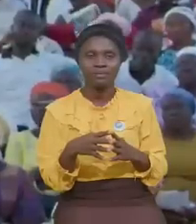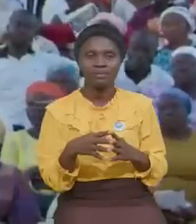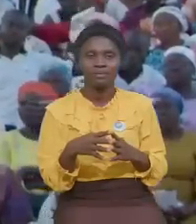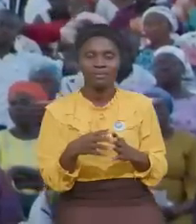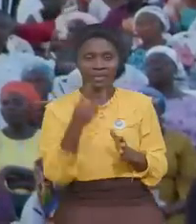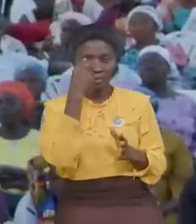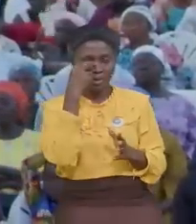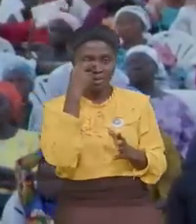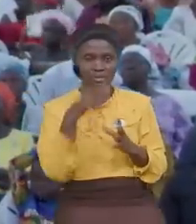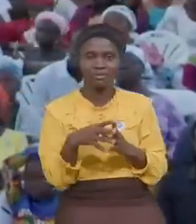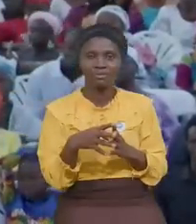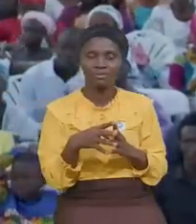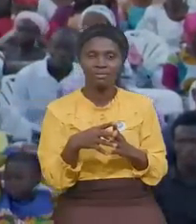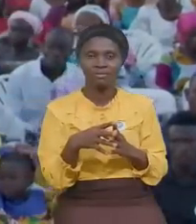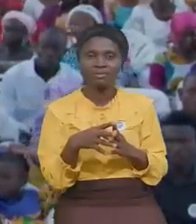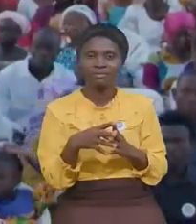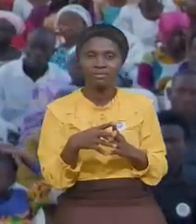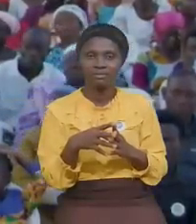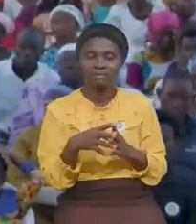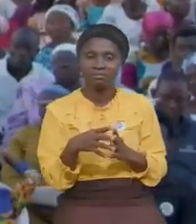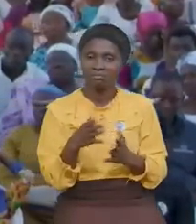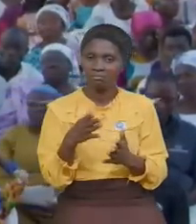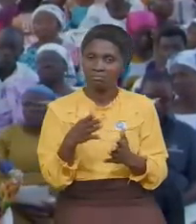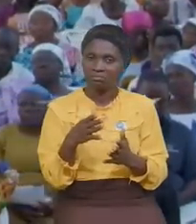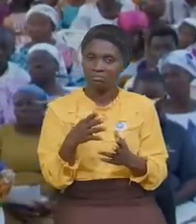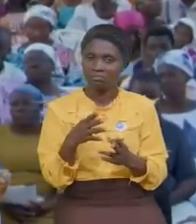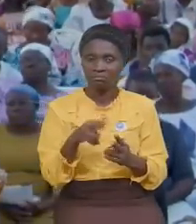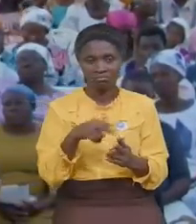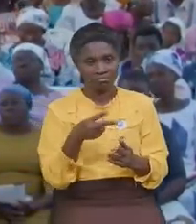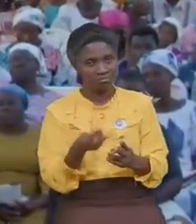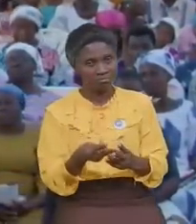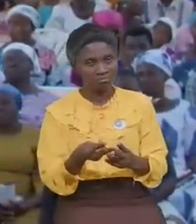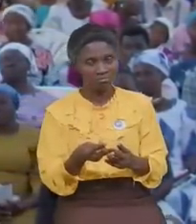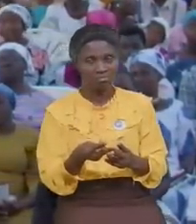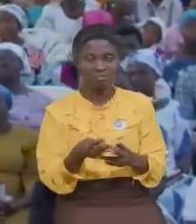Blind. Hagar was by a well.